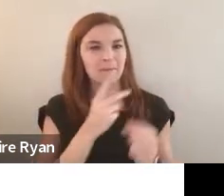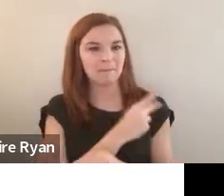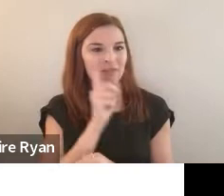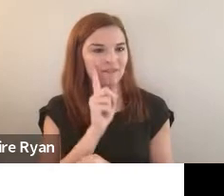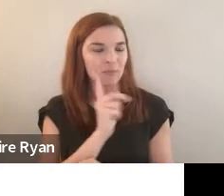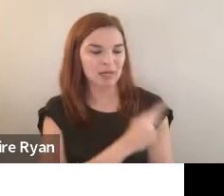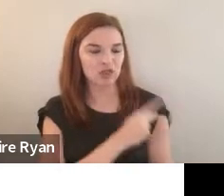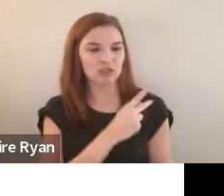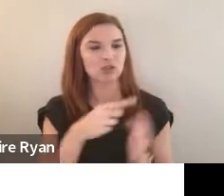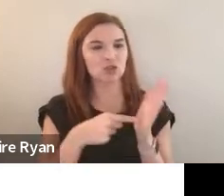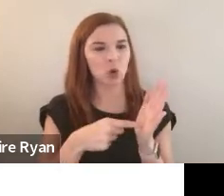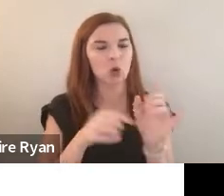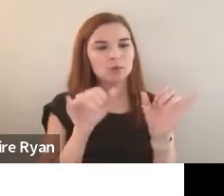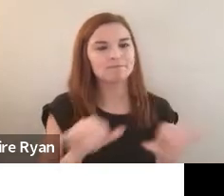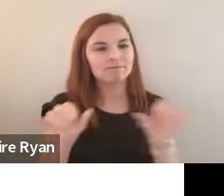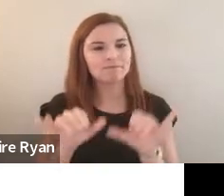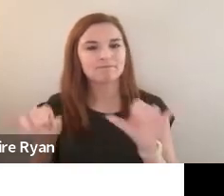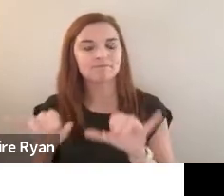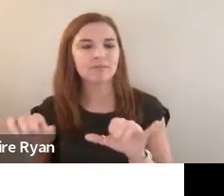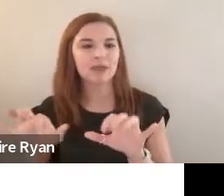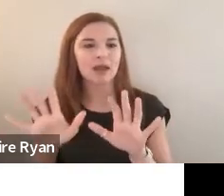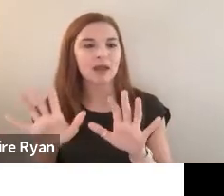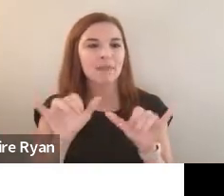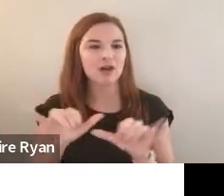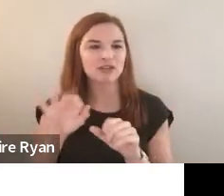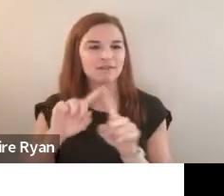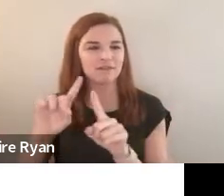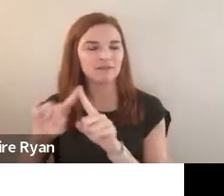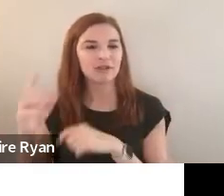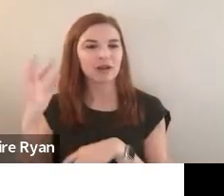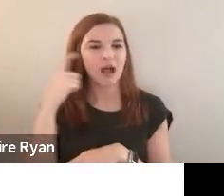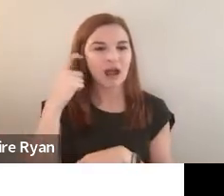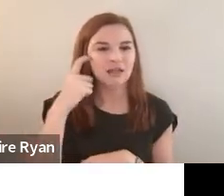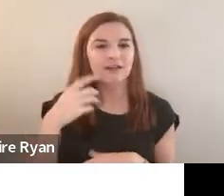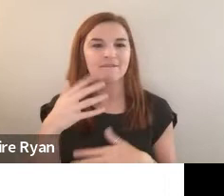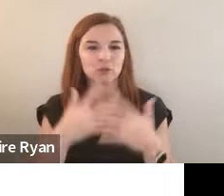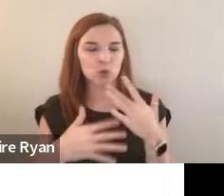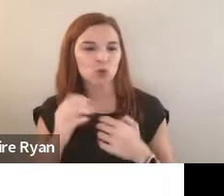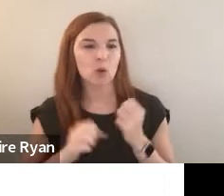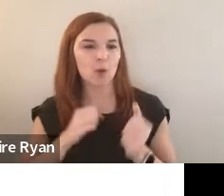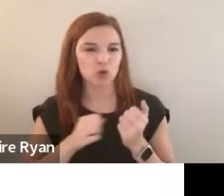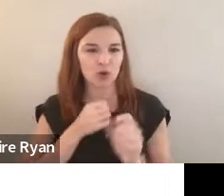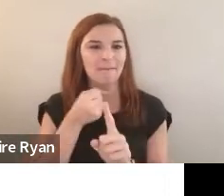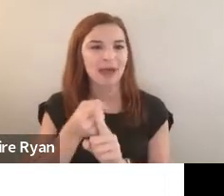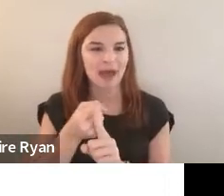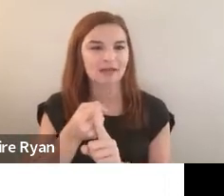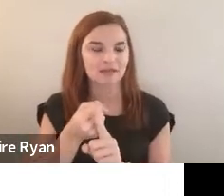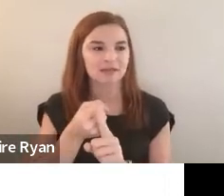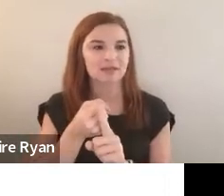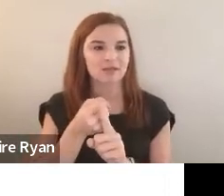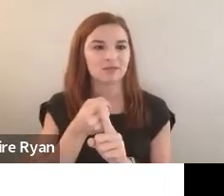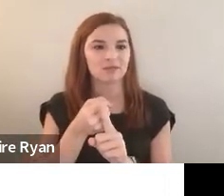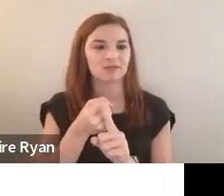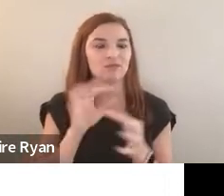Sanjay has noticed that this is something that's very common among deaf parents, deaf children. They